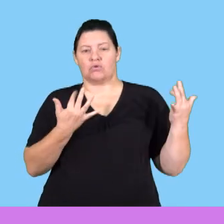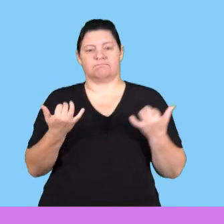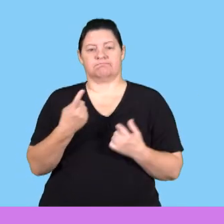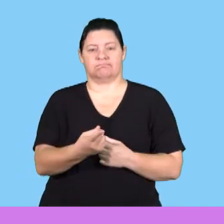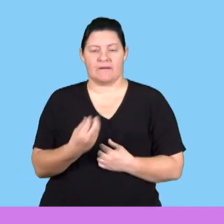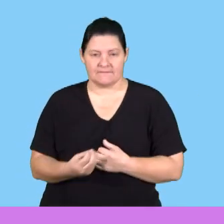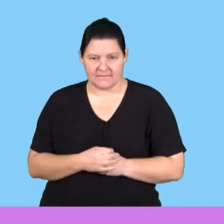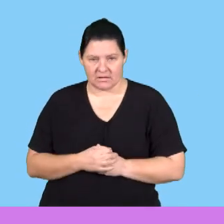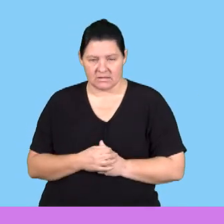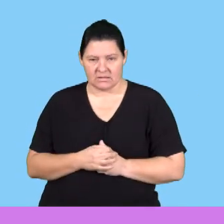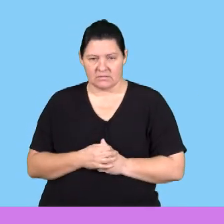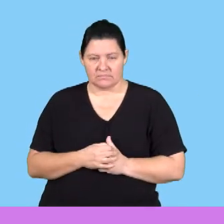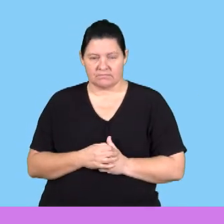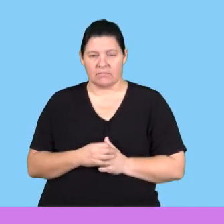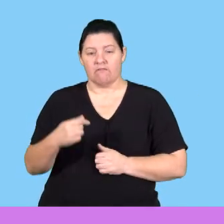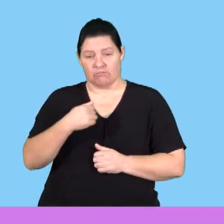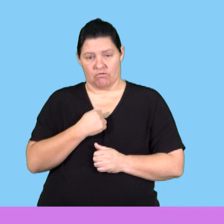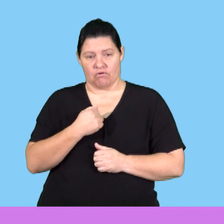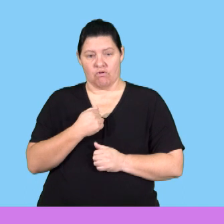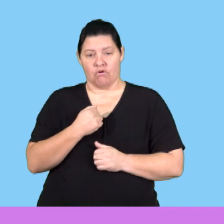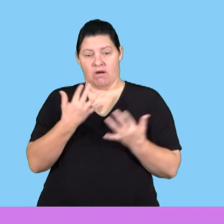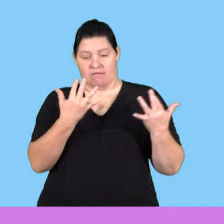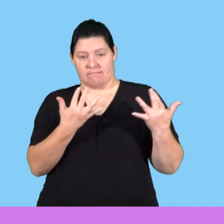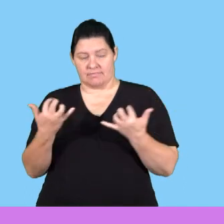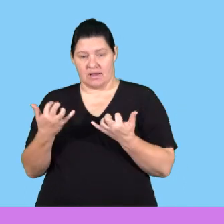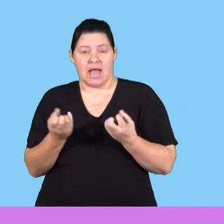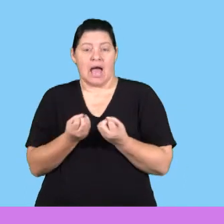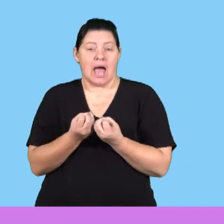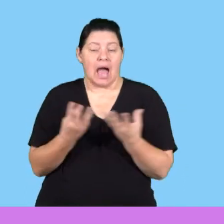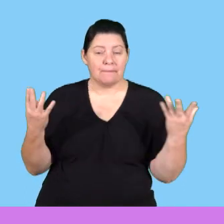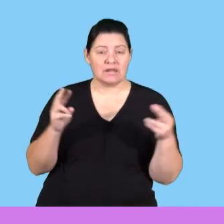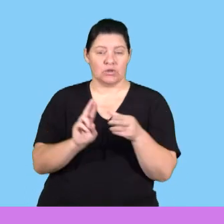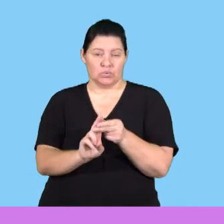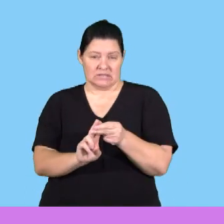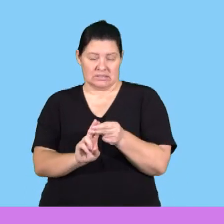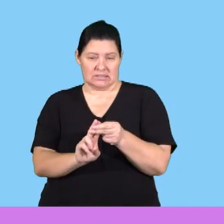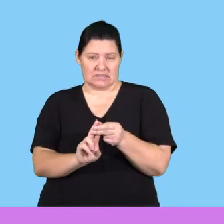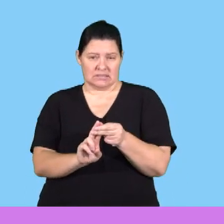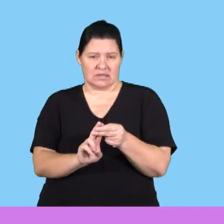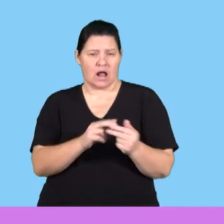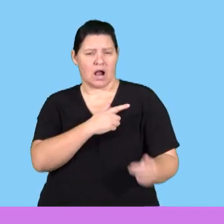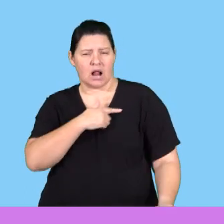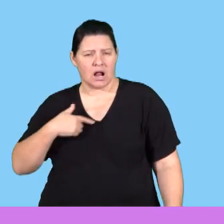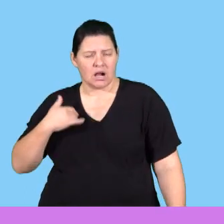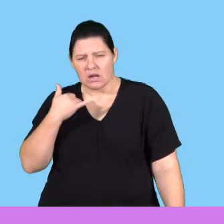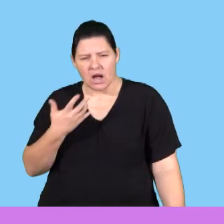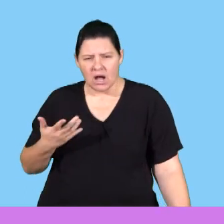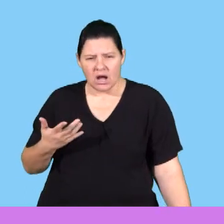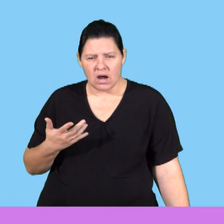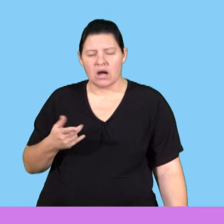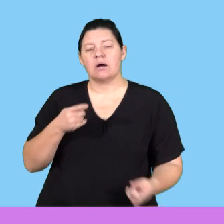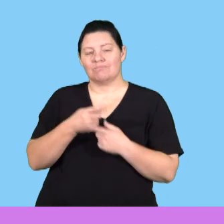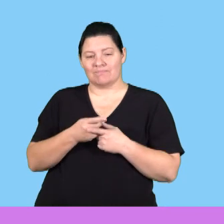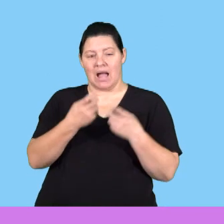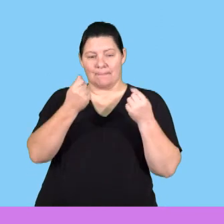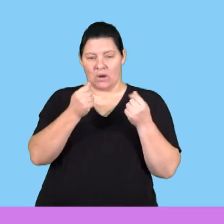we are calculating. And then for us to calculate the number of units or minutes that we need, we